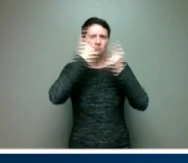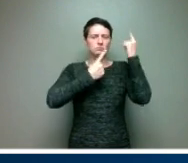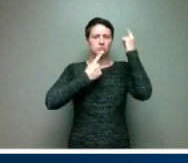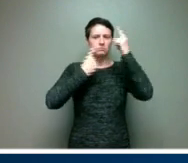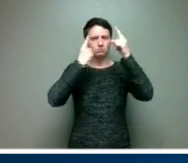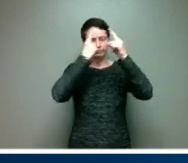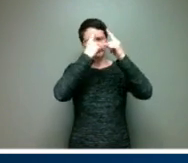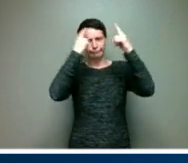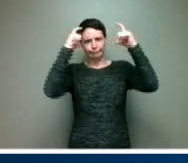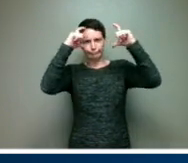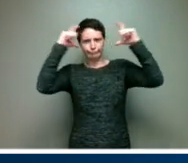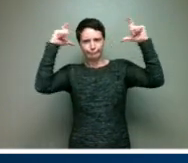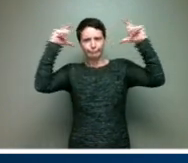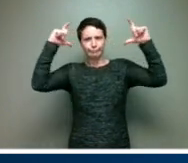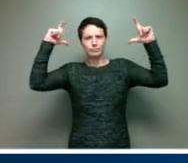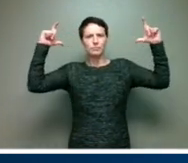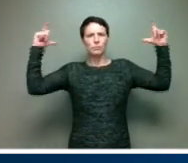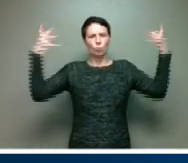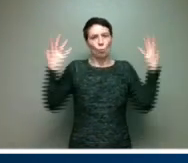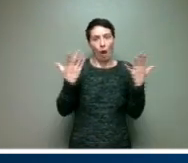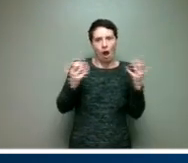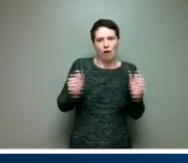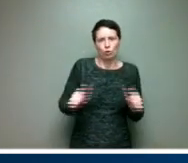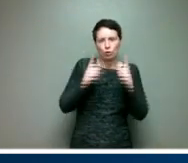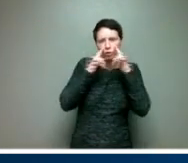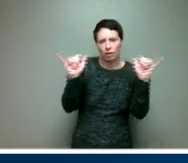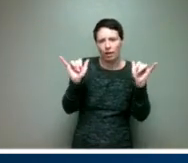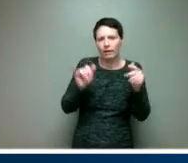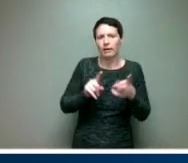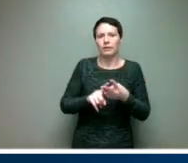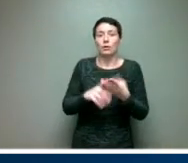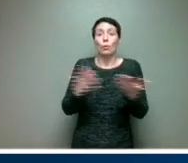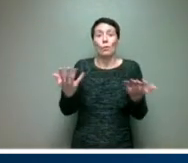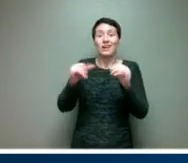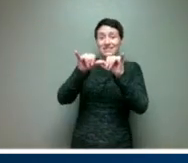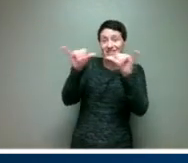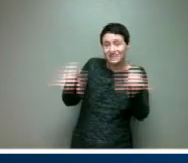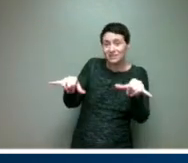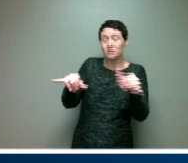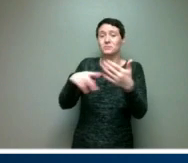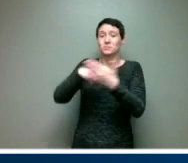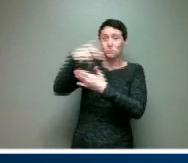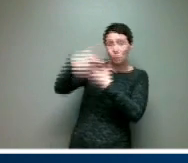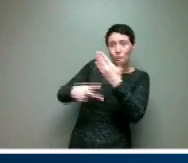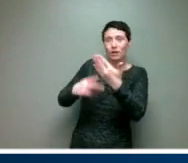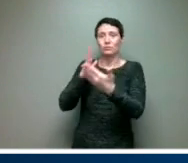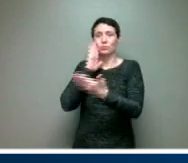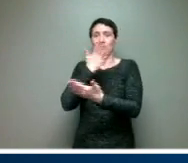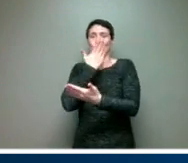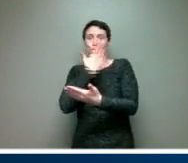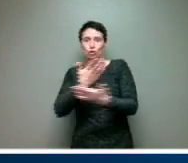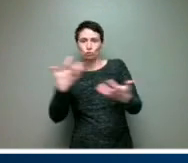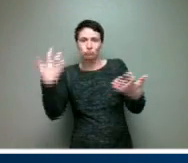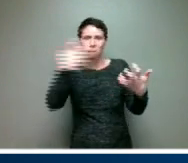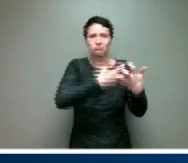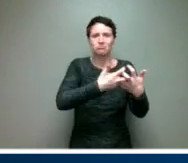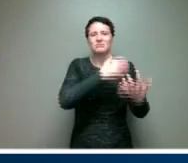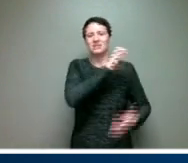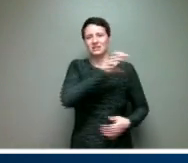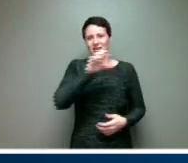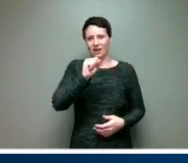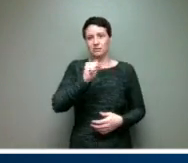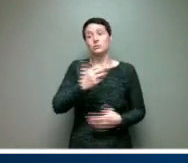look like. And what platforms would be great for our organization to use. So thank